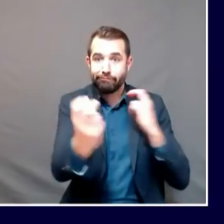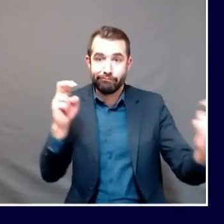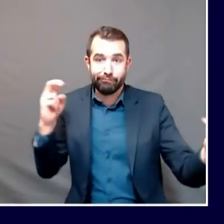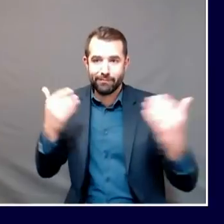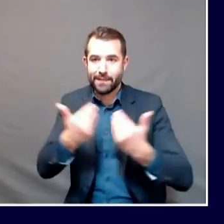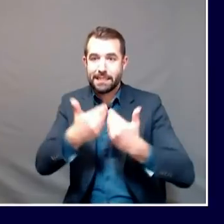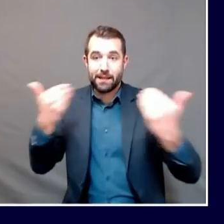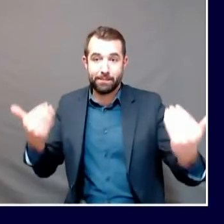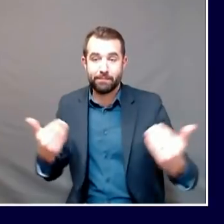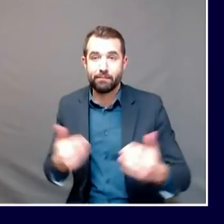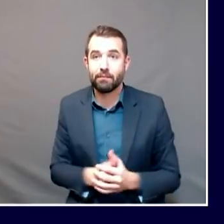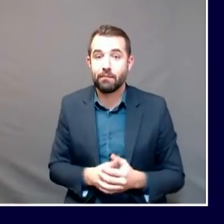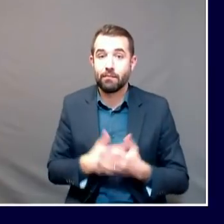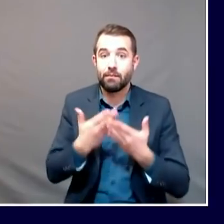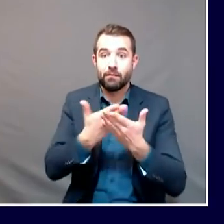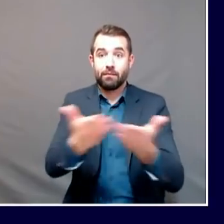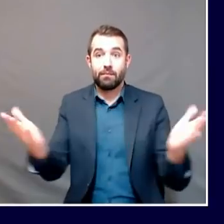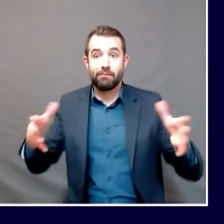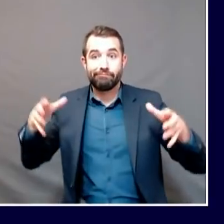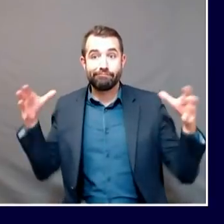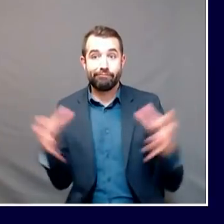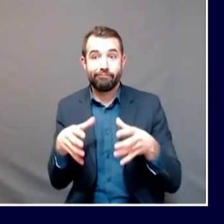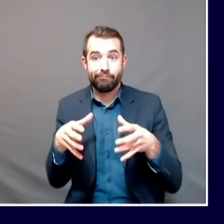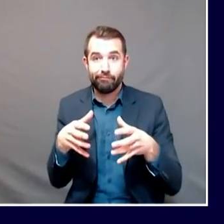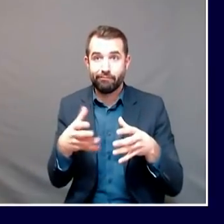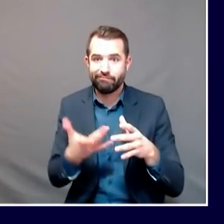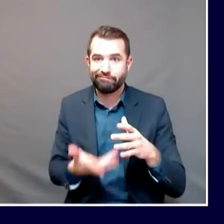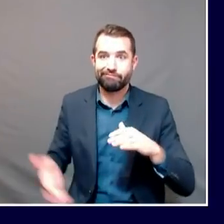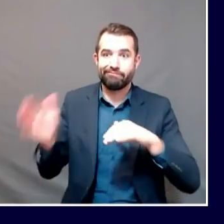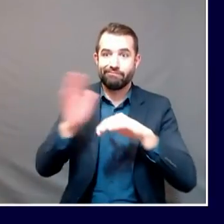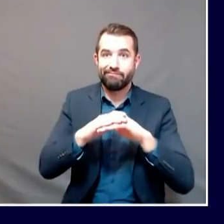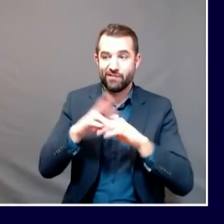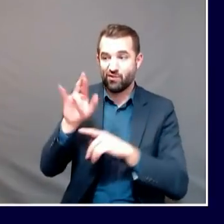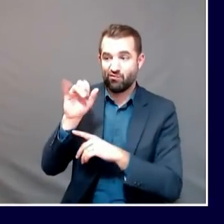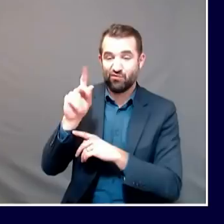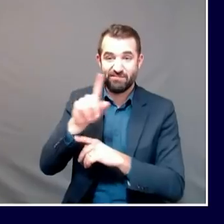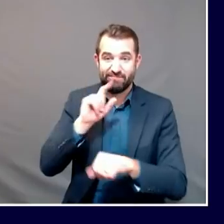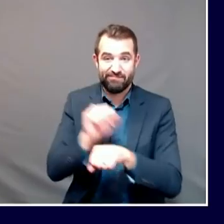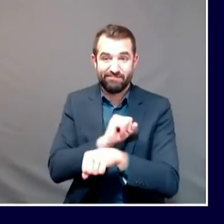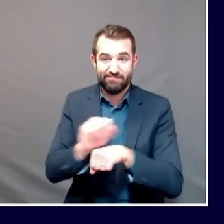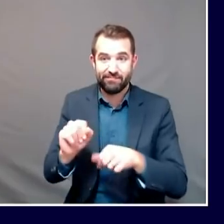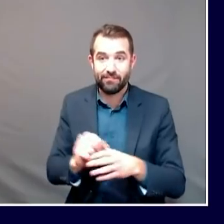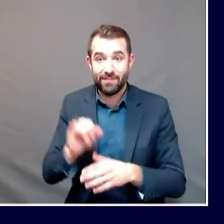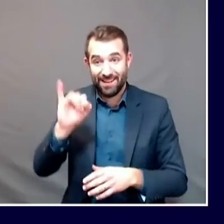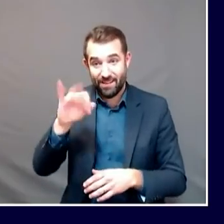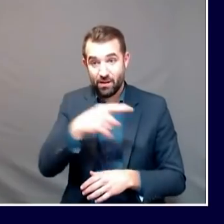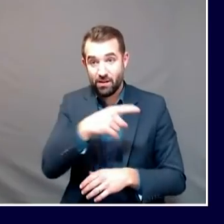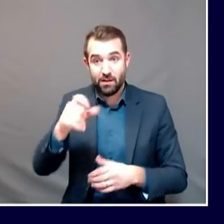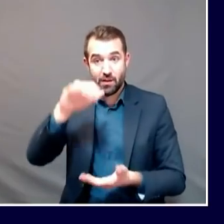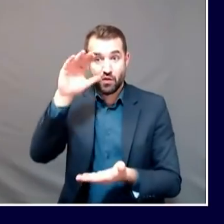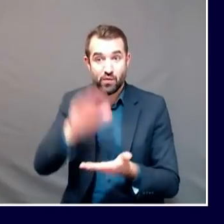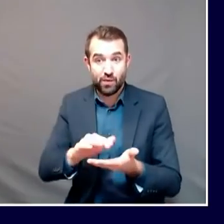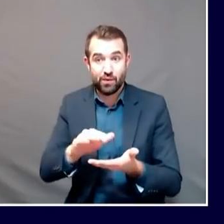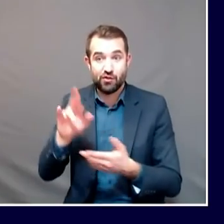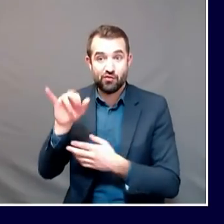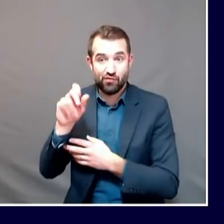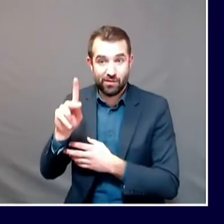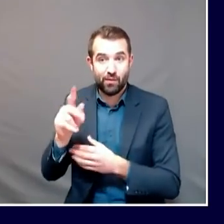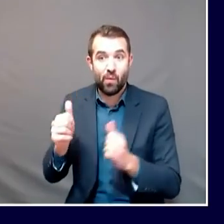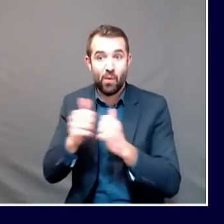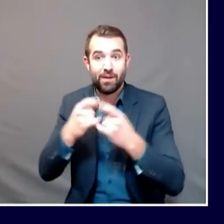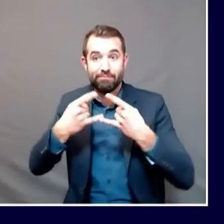But hopefully it's a risk that with proper safeguards can be minimized. And jumping back to